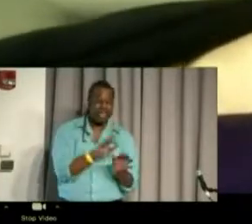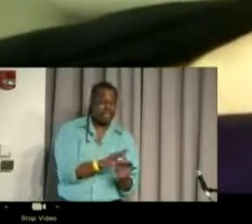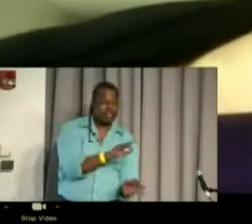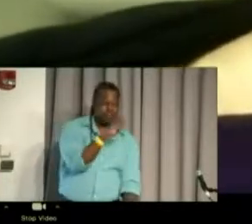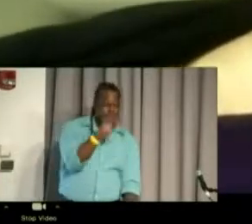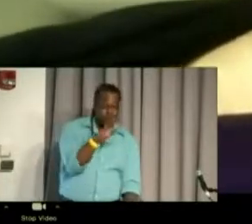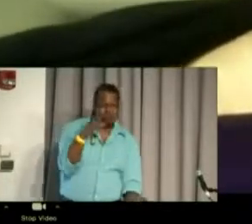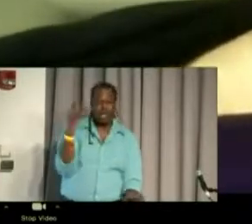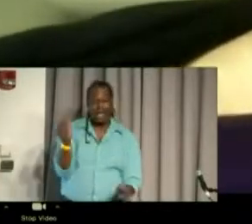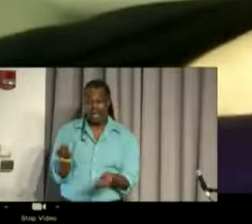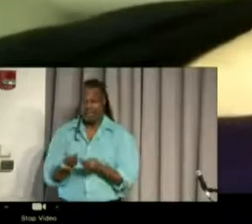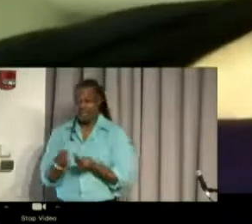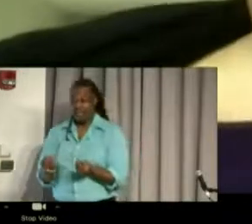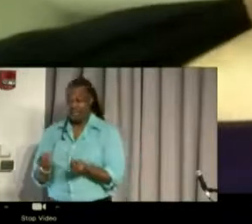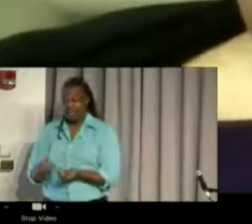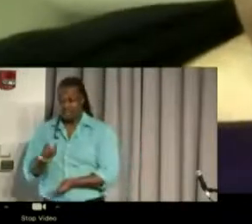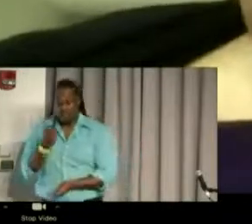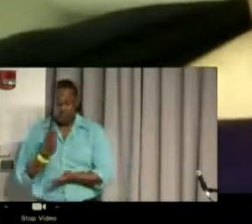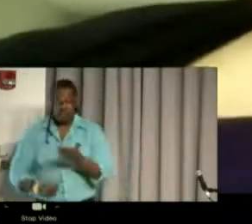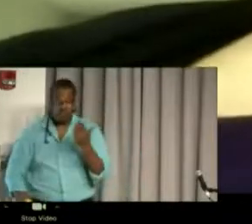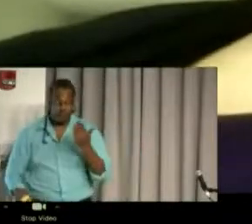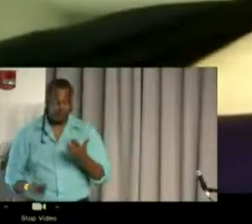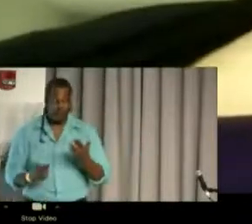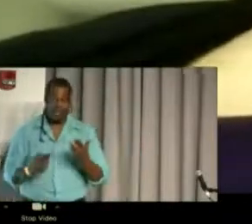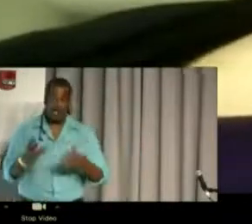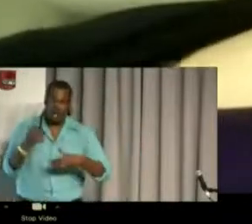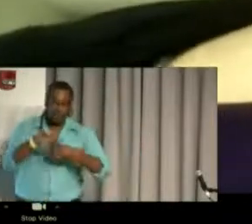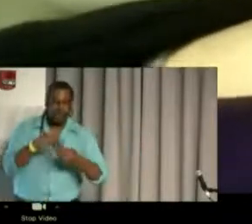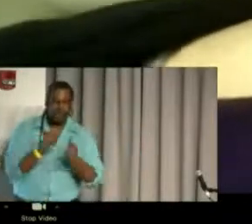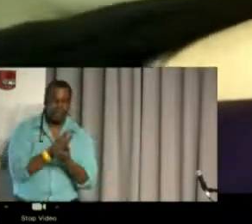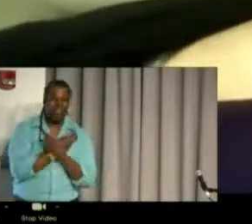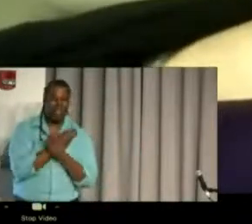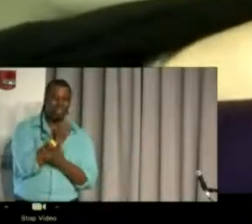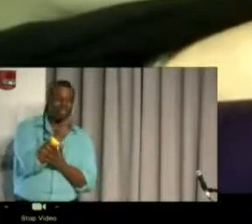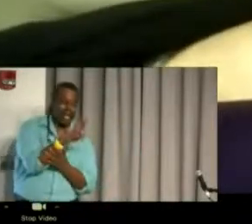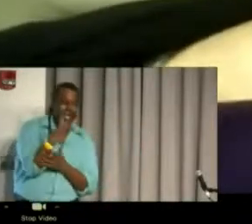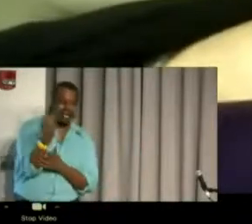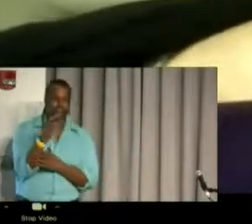as material in the forms of toxic air and water and all that,